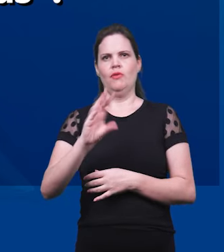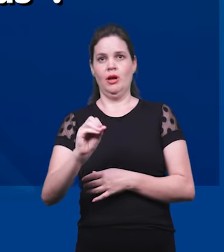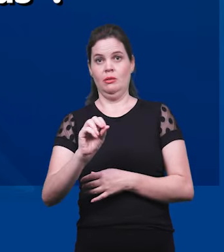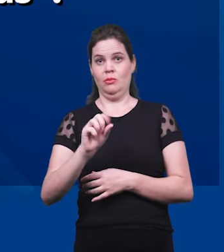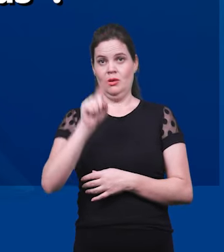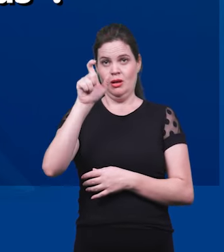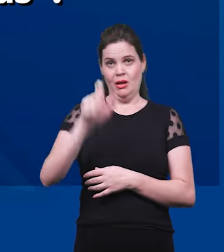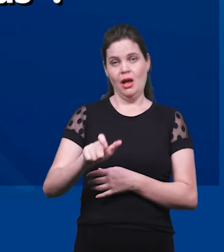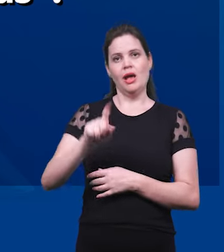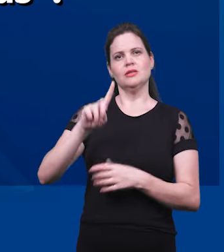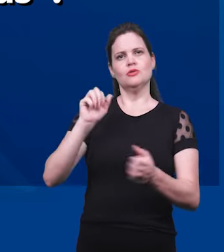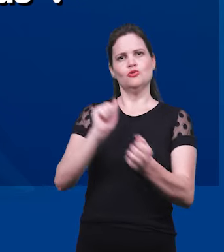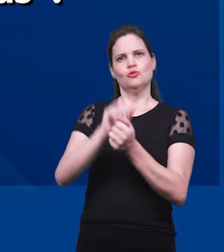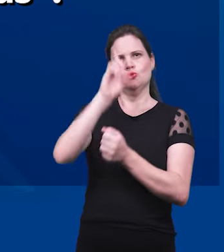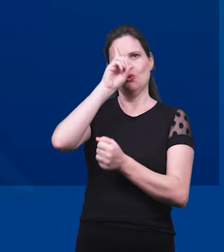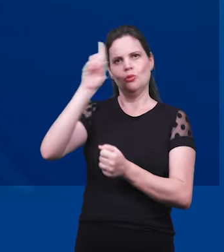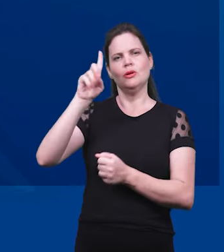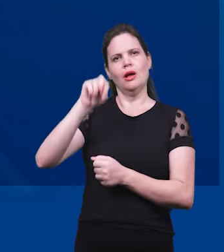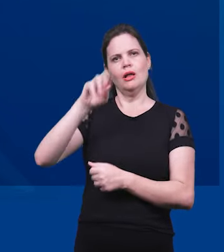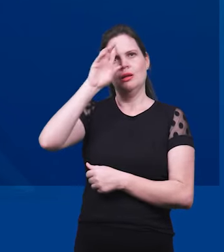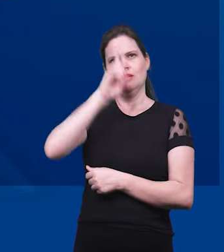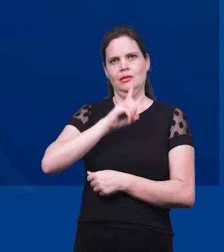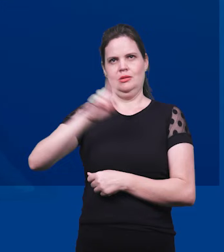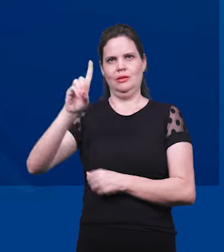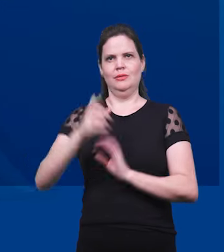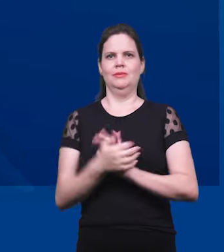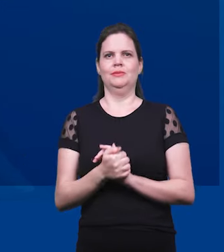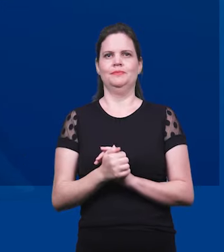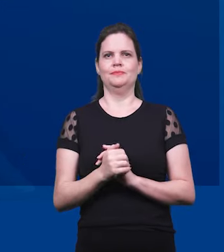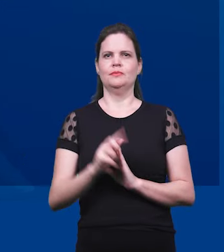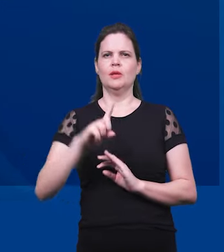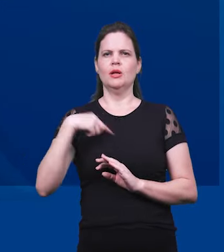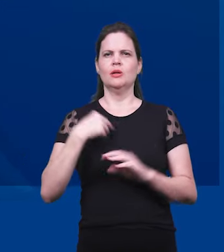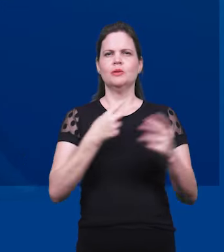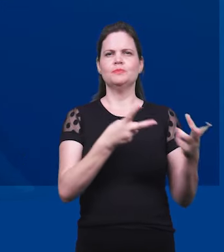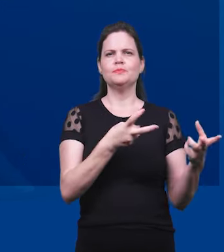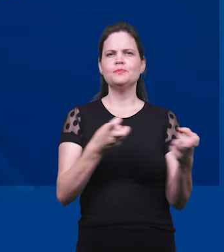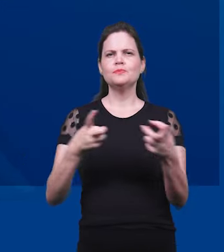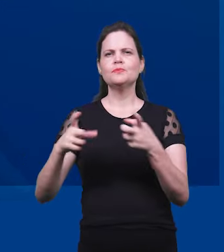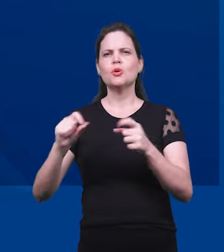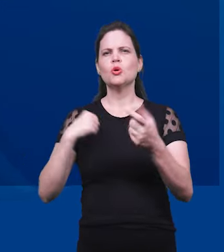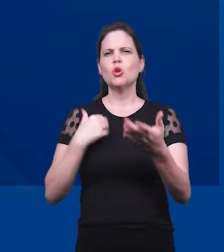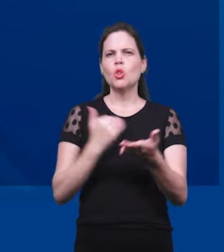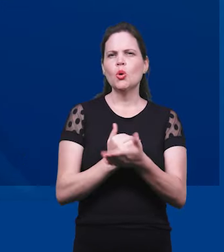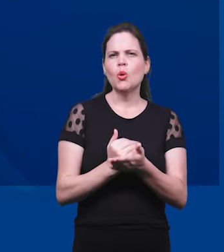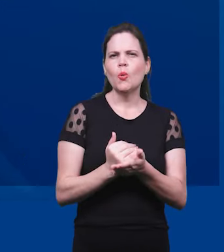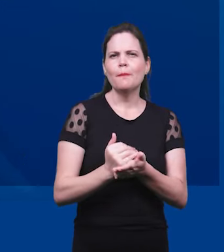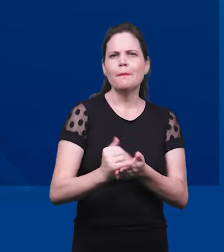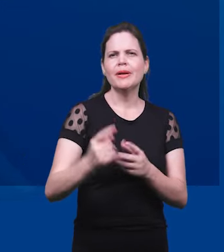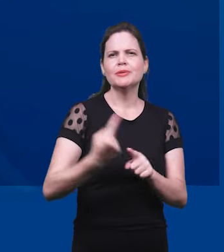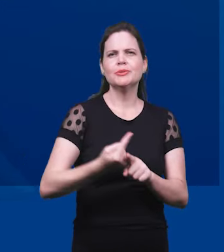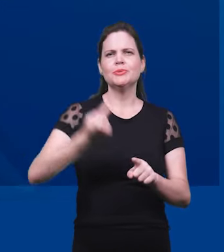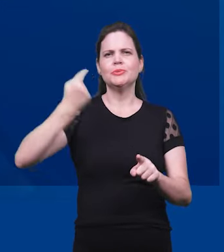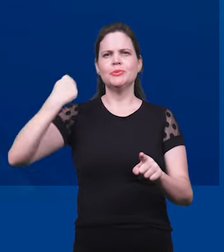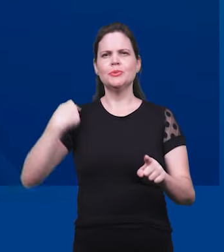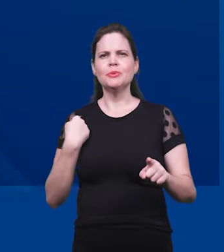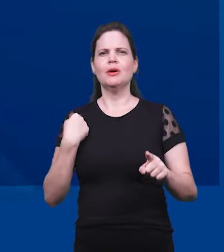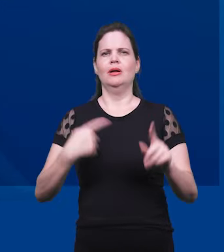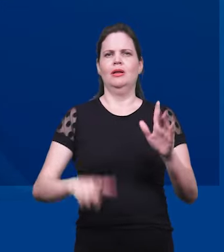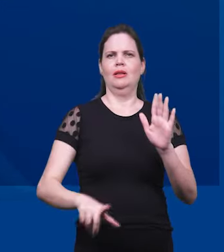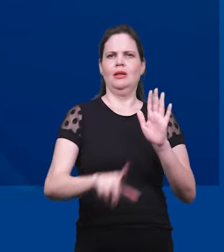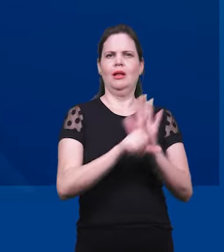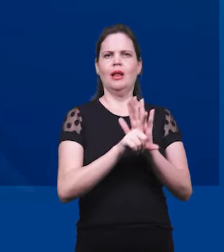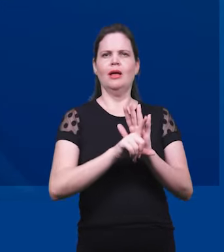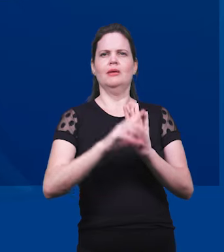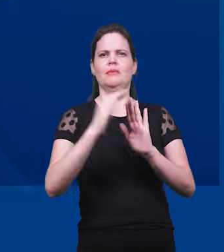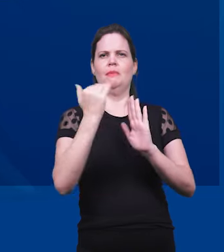God, and the Word was God. We see that since the beginning of time, written with the laws of the universe, the Lord